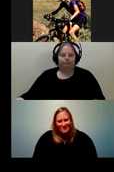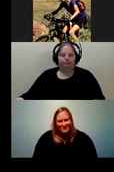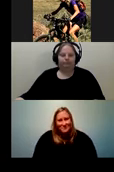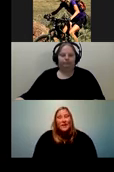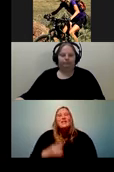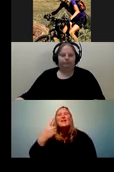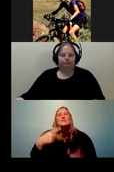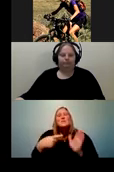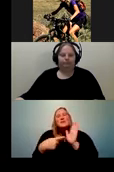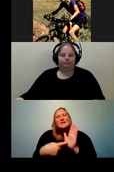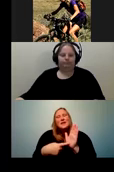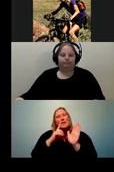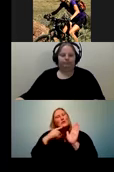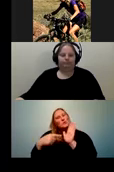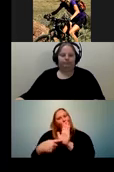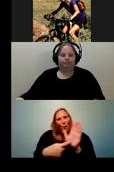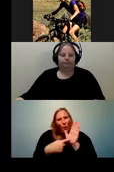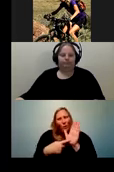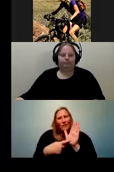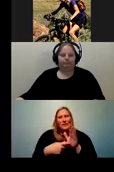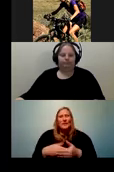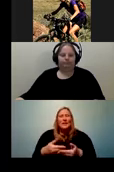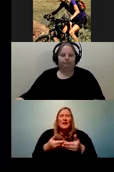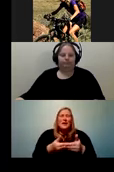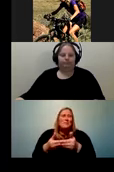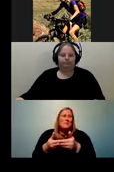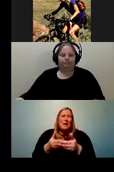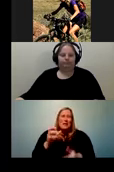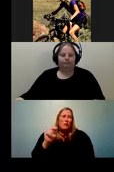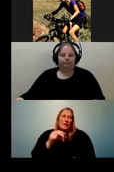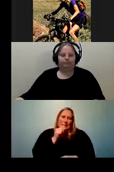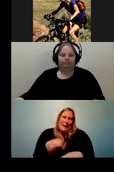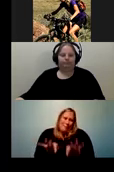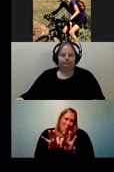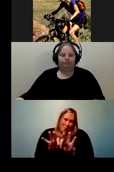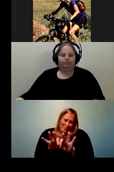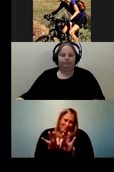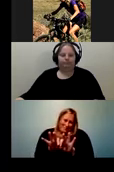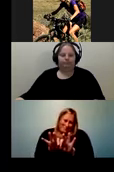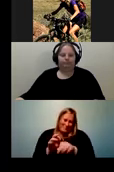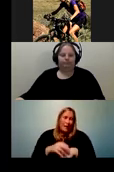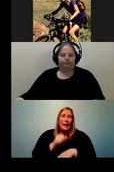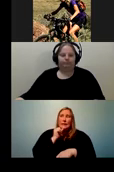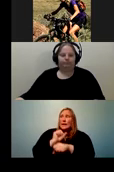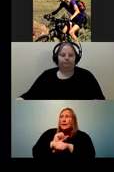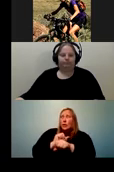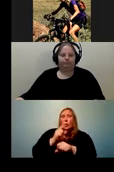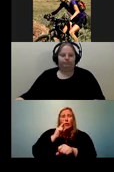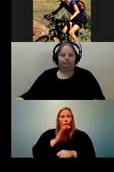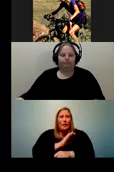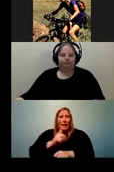you of how, now baby corn, it wasn't that important. I didn't work for the baby corn council or anything,